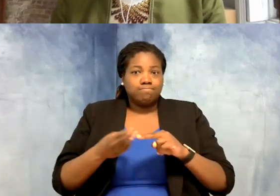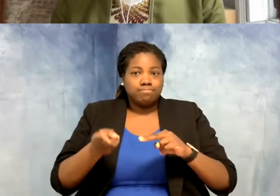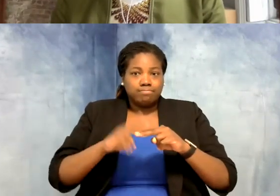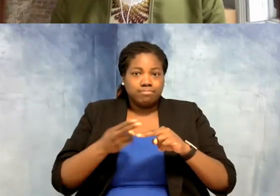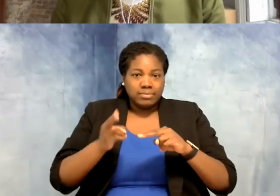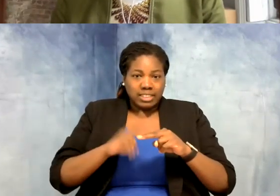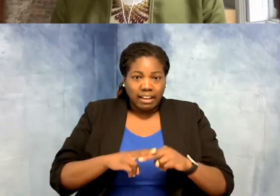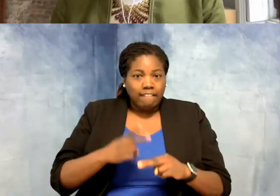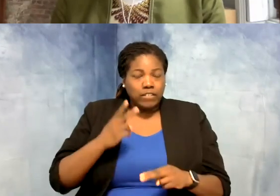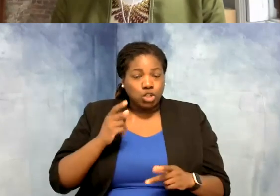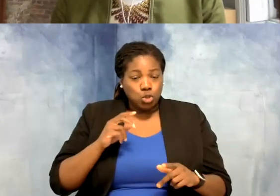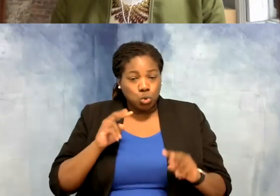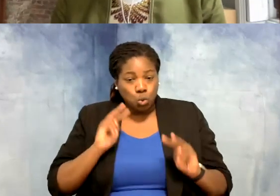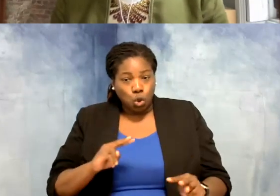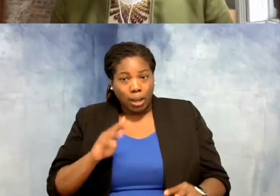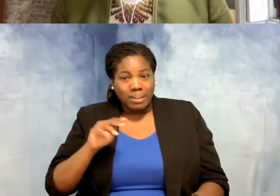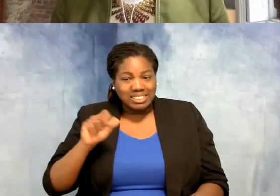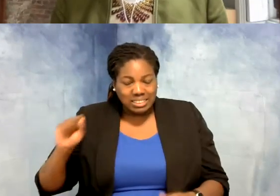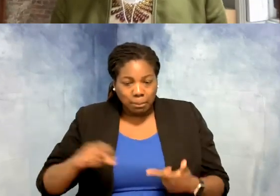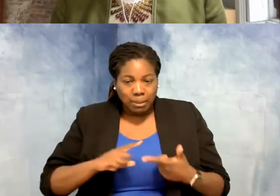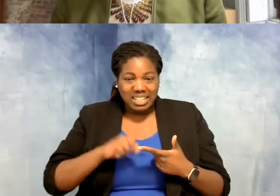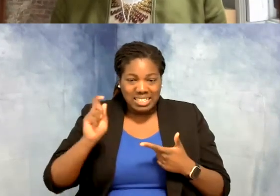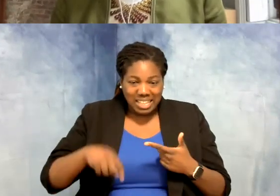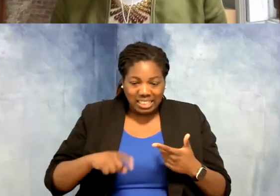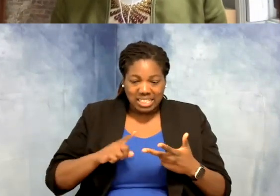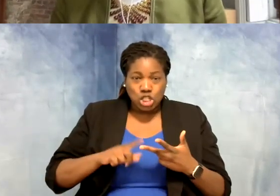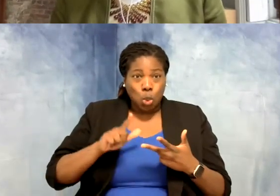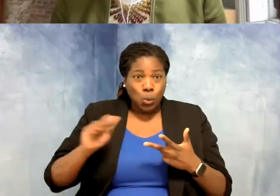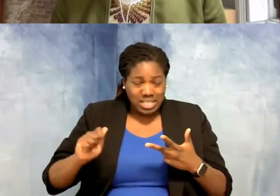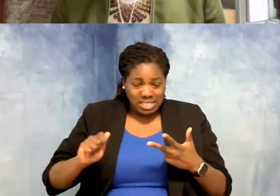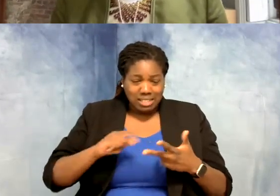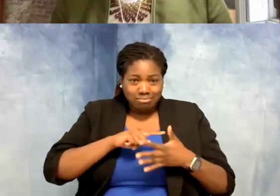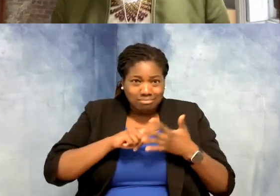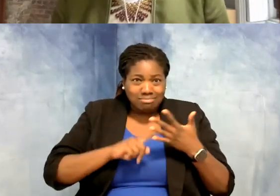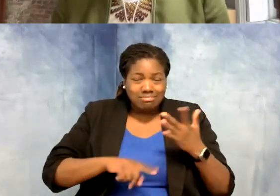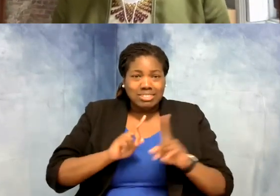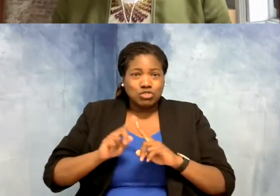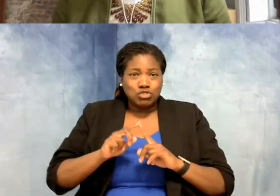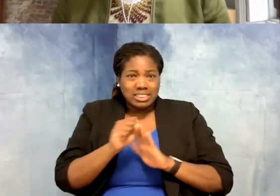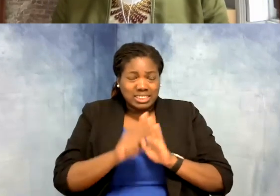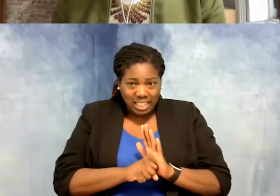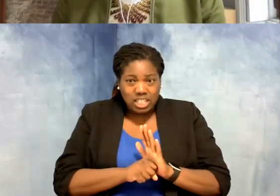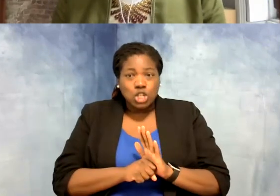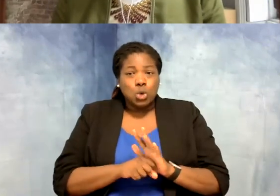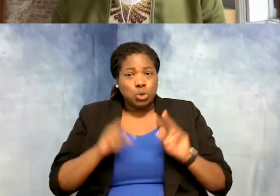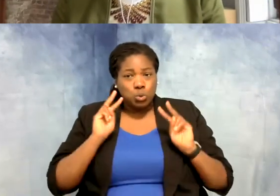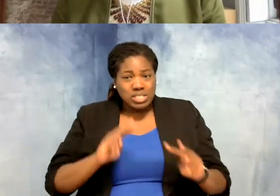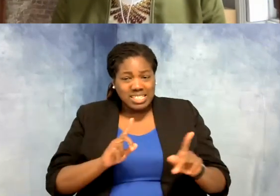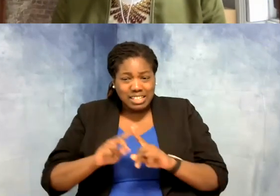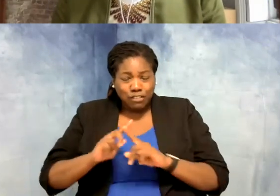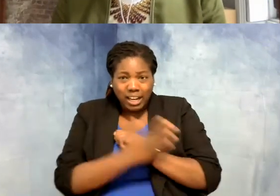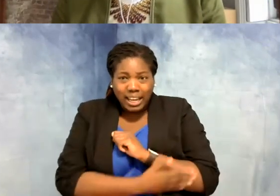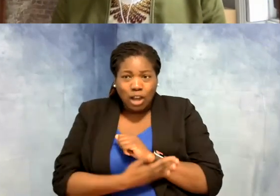look at Mississippi, Texas, Louisiana, and states like that. When we peer into certain counties